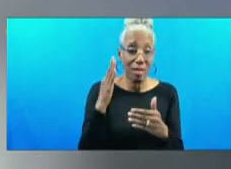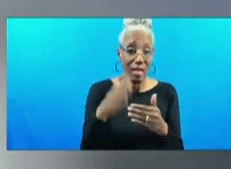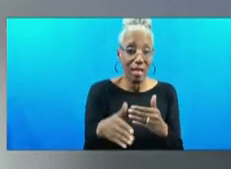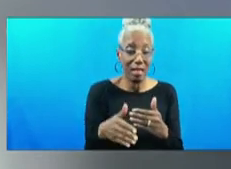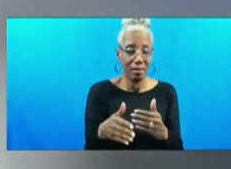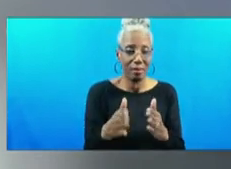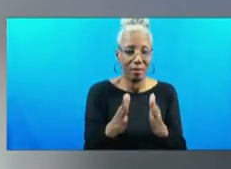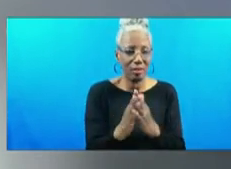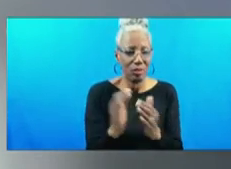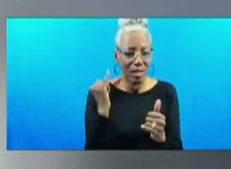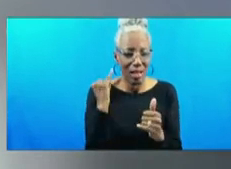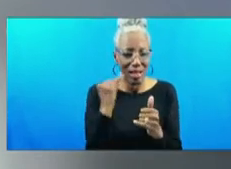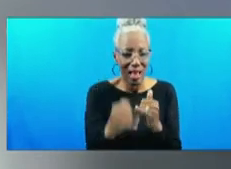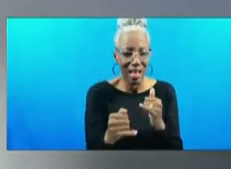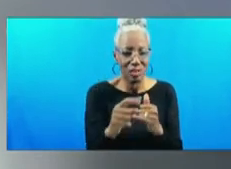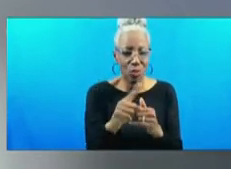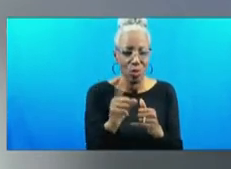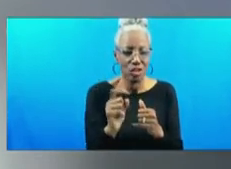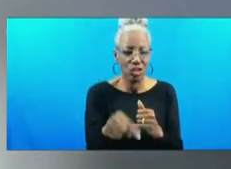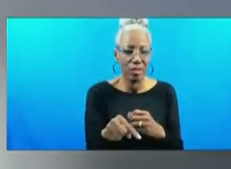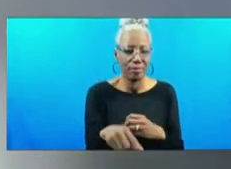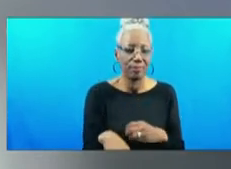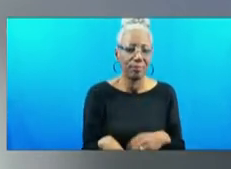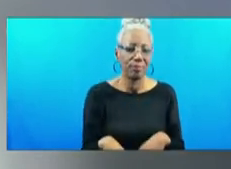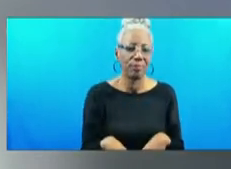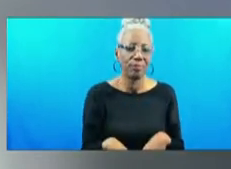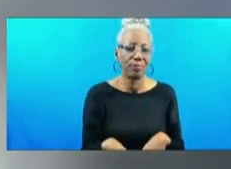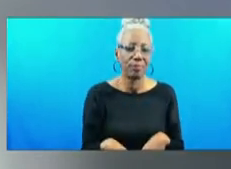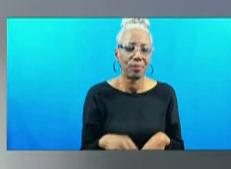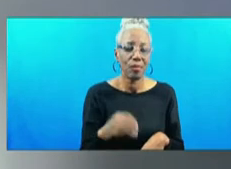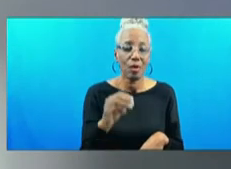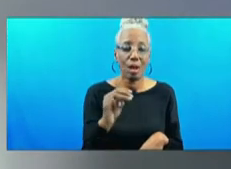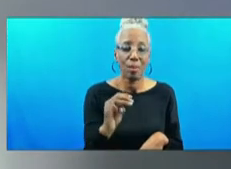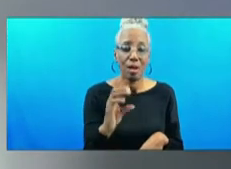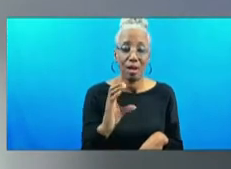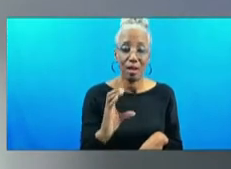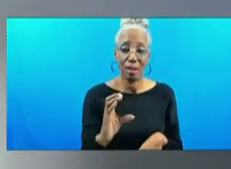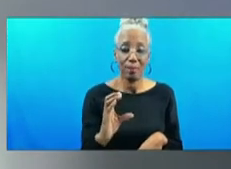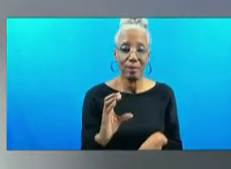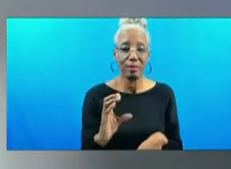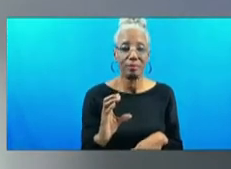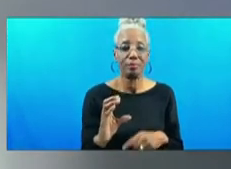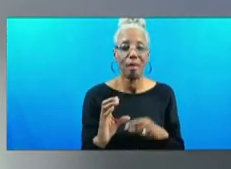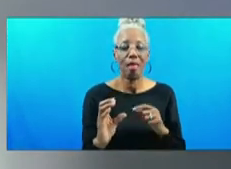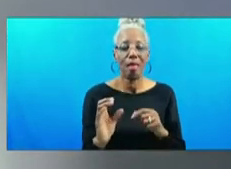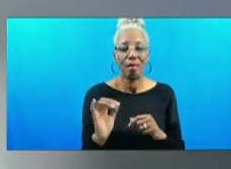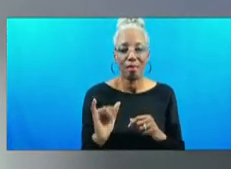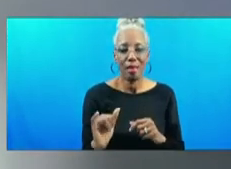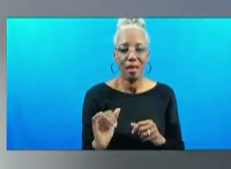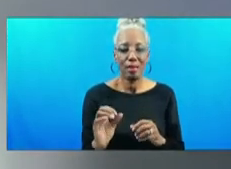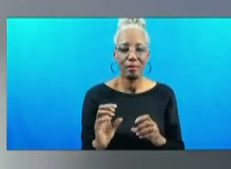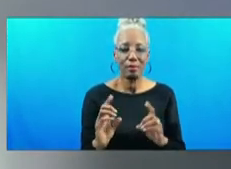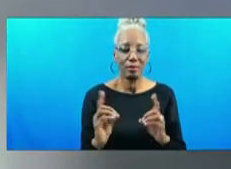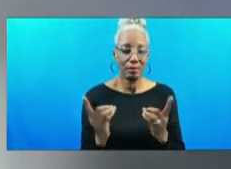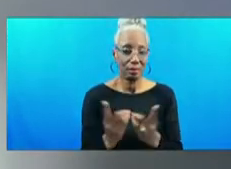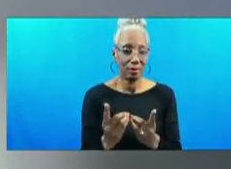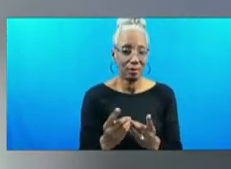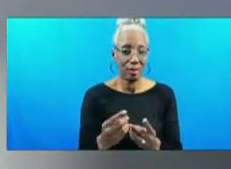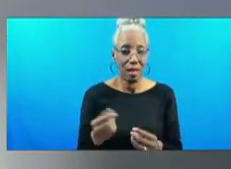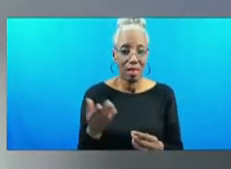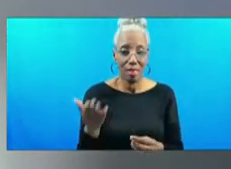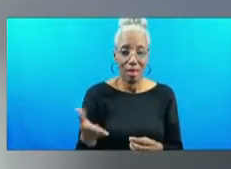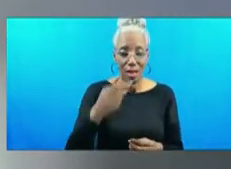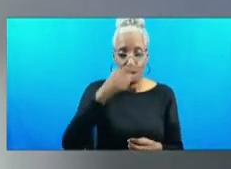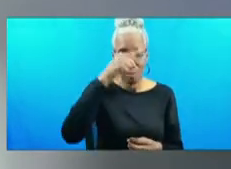question. Montgomery County is one of the few districts in the country where Black students in schools with few